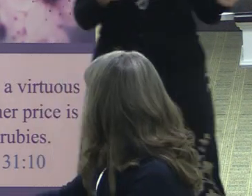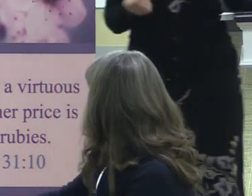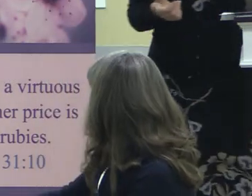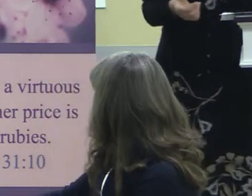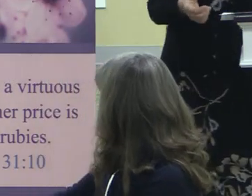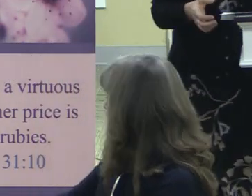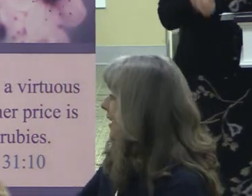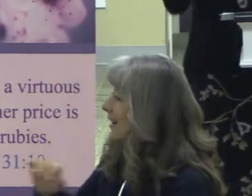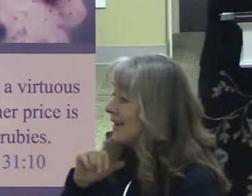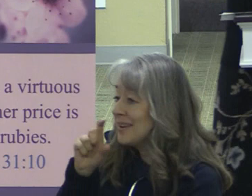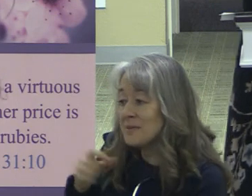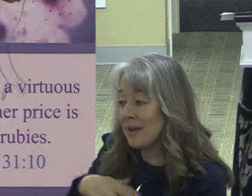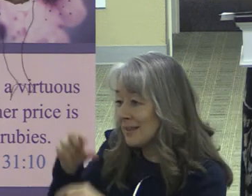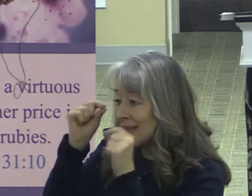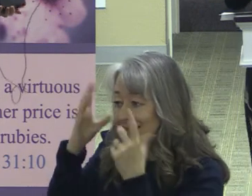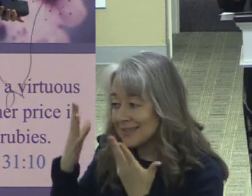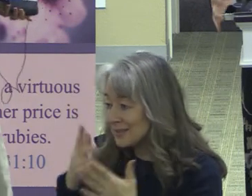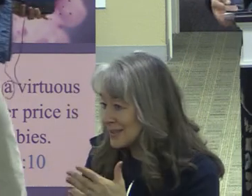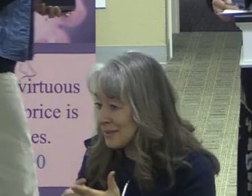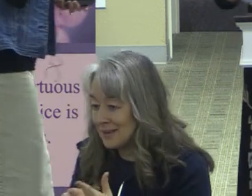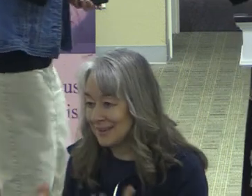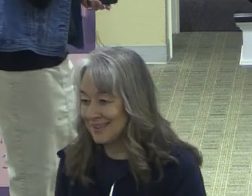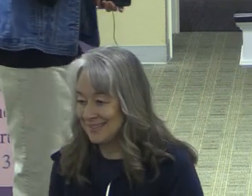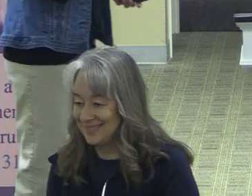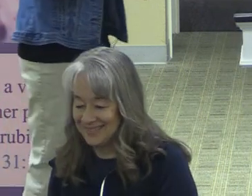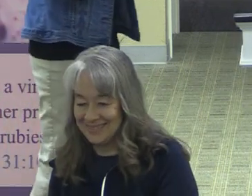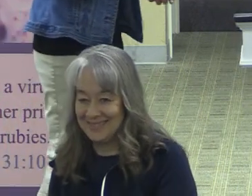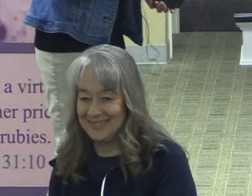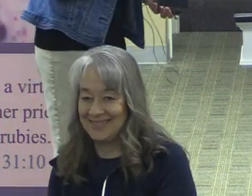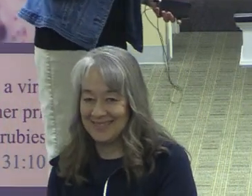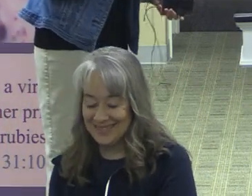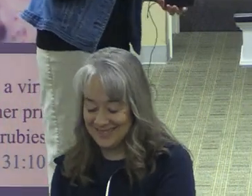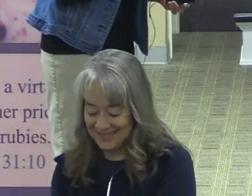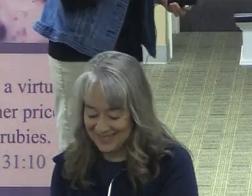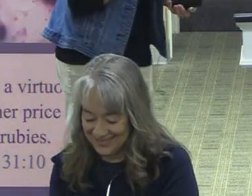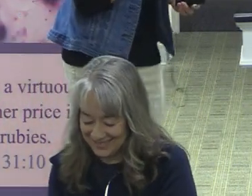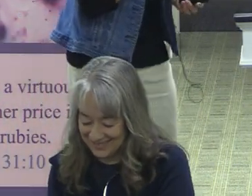I didn't even need my glasses. Wow. I'm impressed with that.